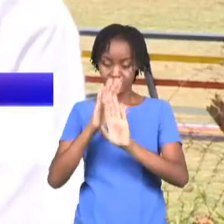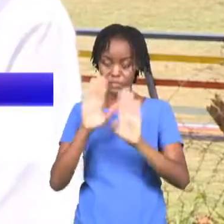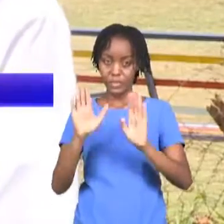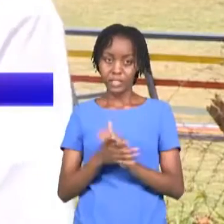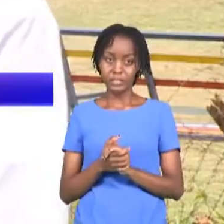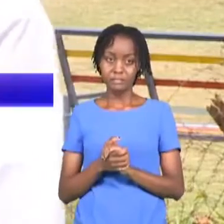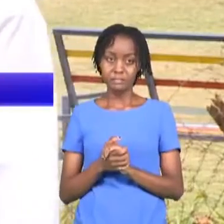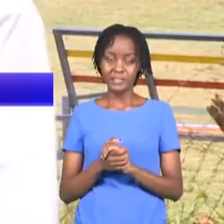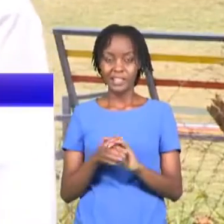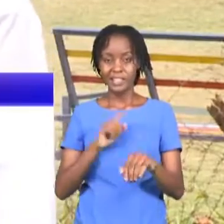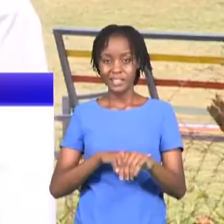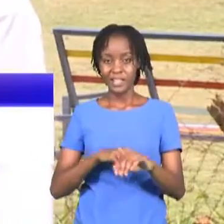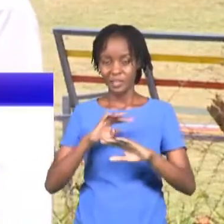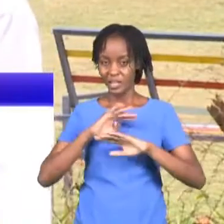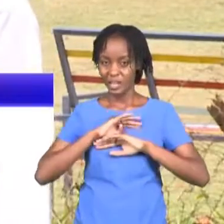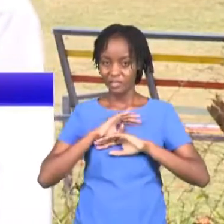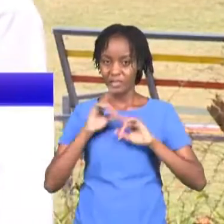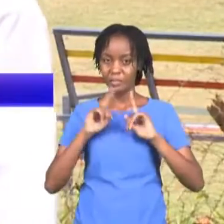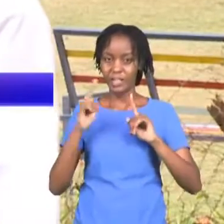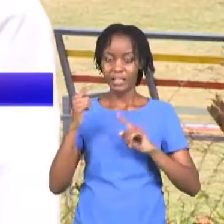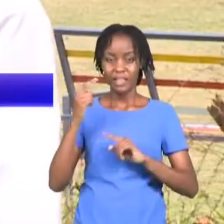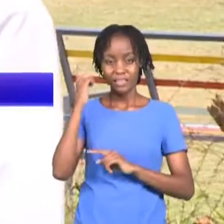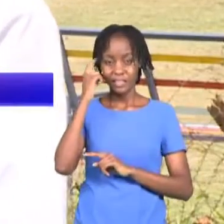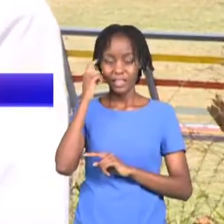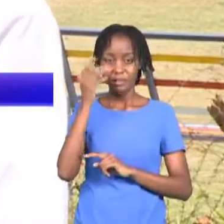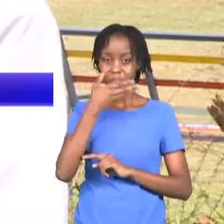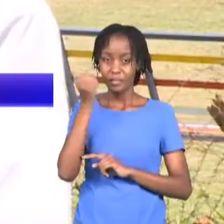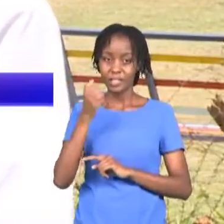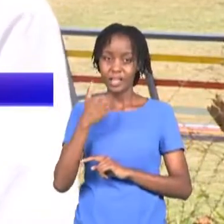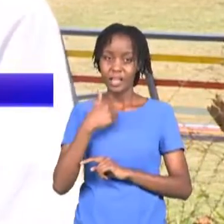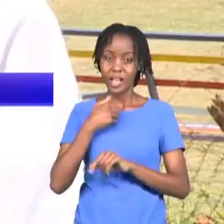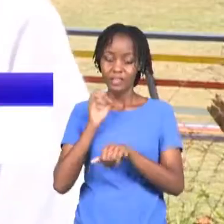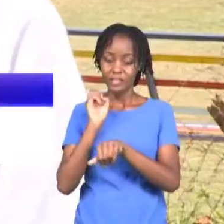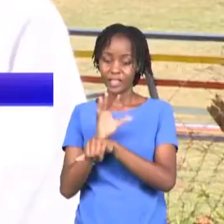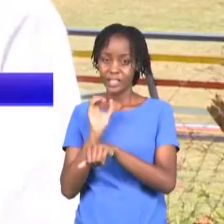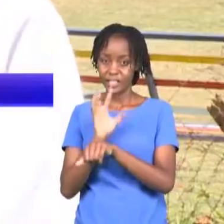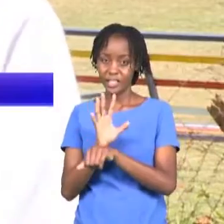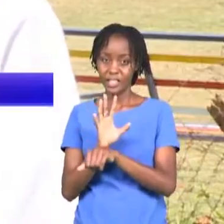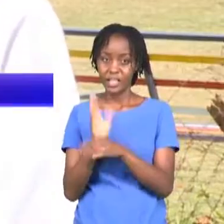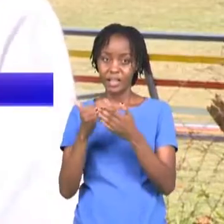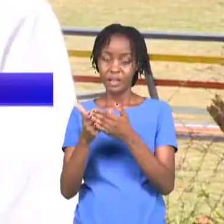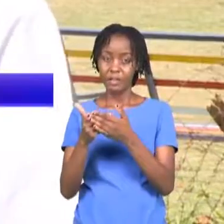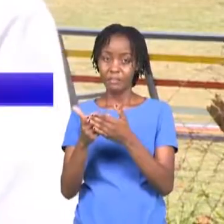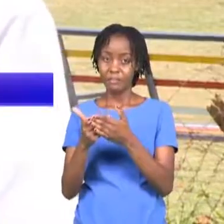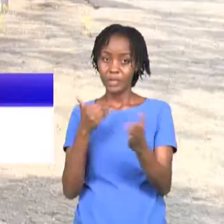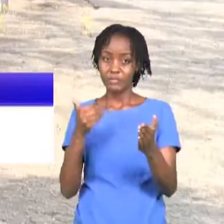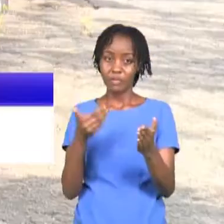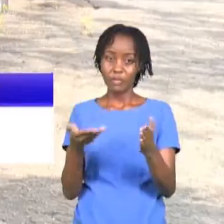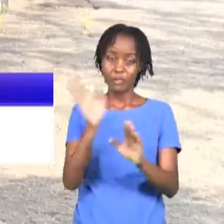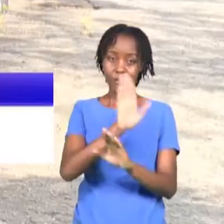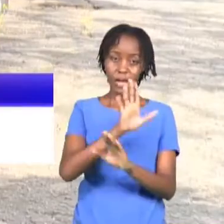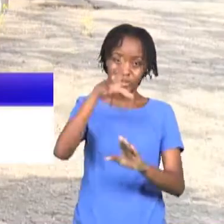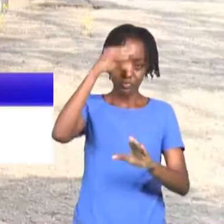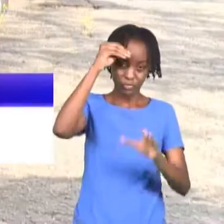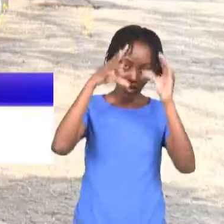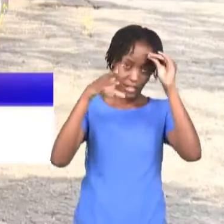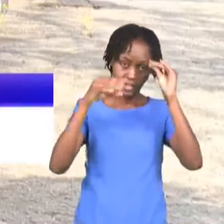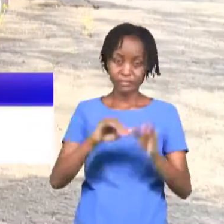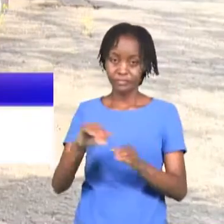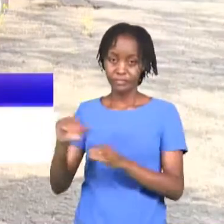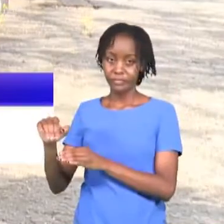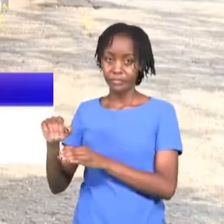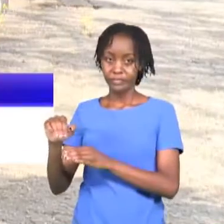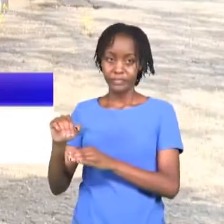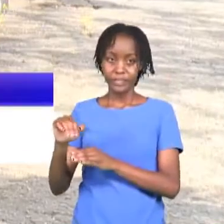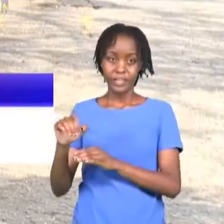first we feel like we need to push like guidance and counseling before we get back to our books. Day 2, and